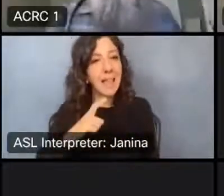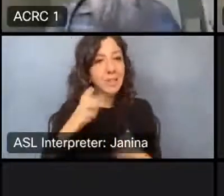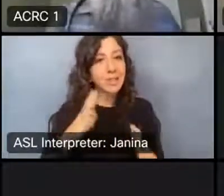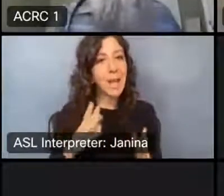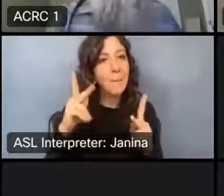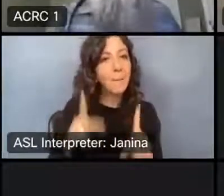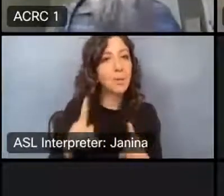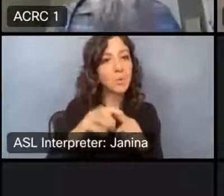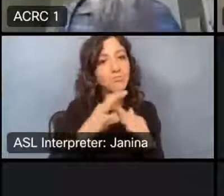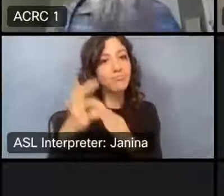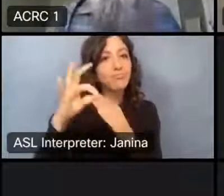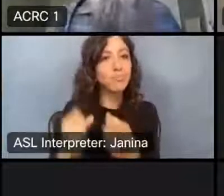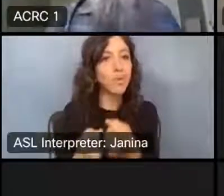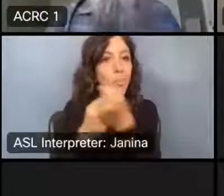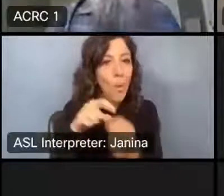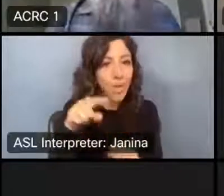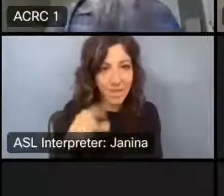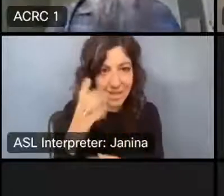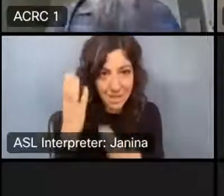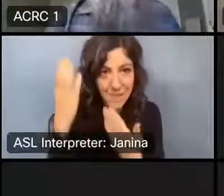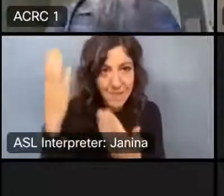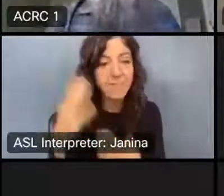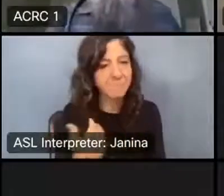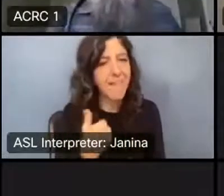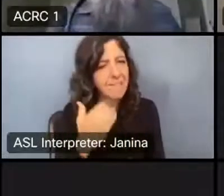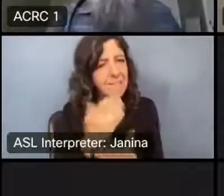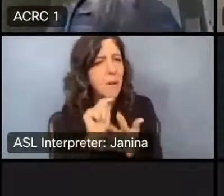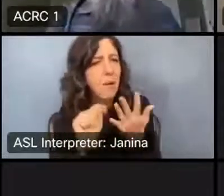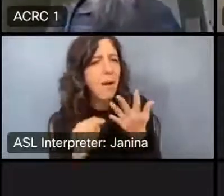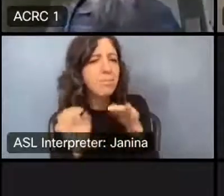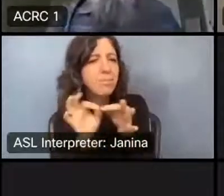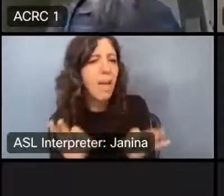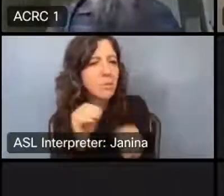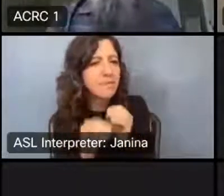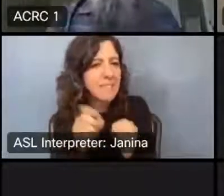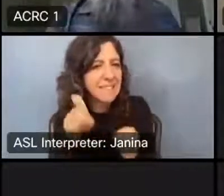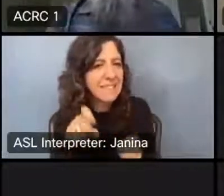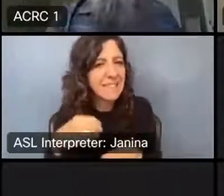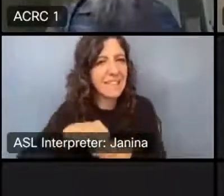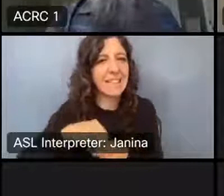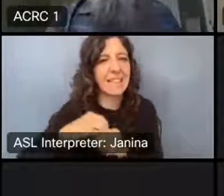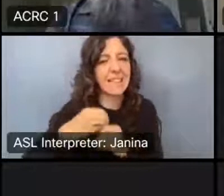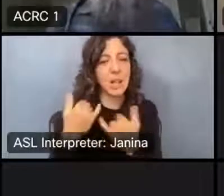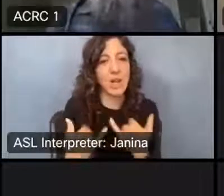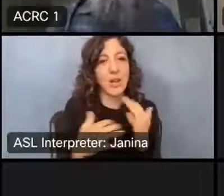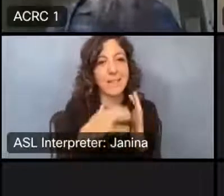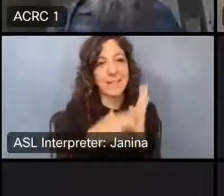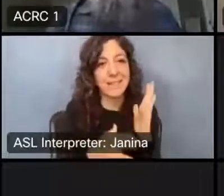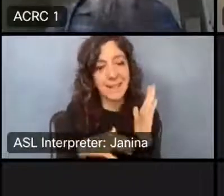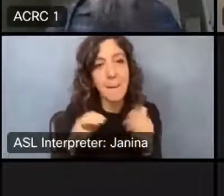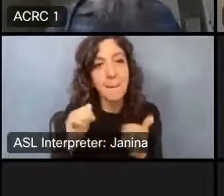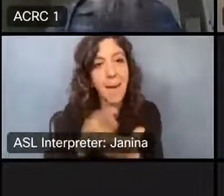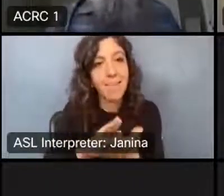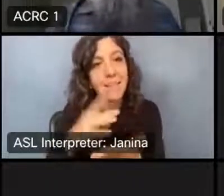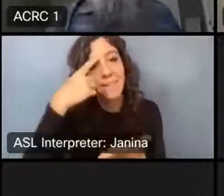bill. There is some language fixes that are needed in the current methodology of the